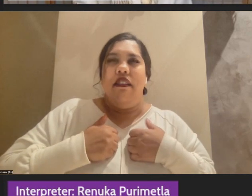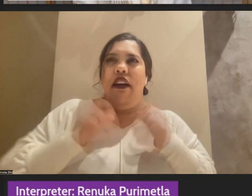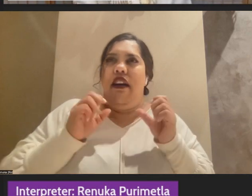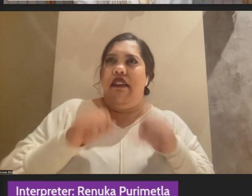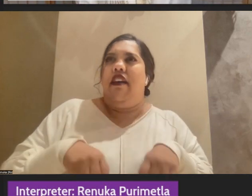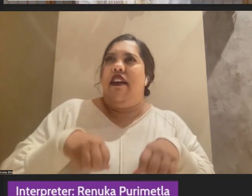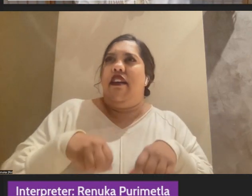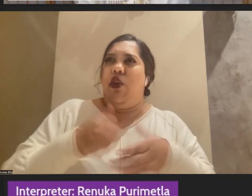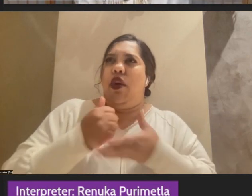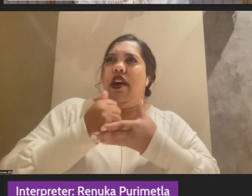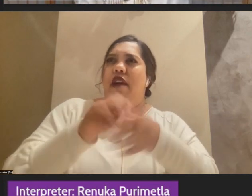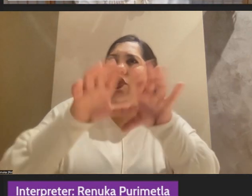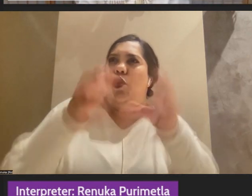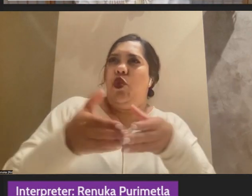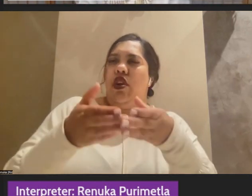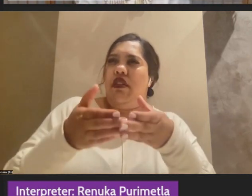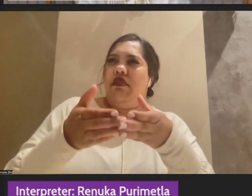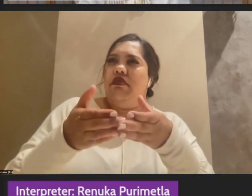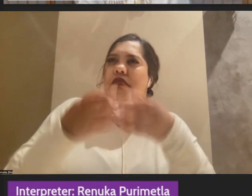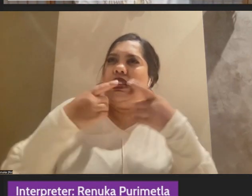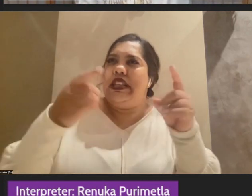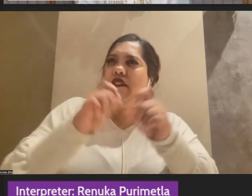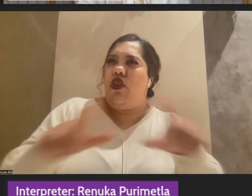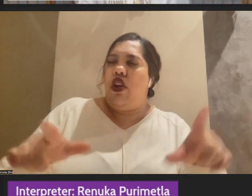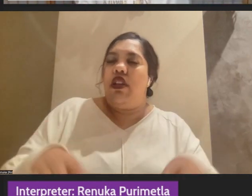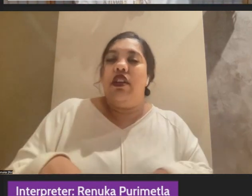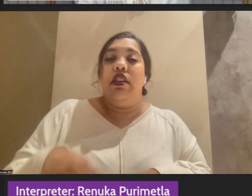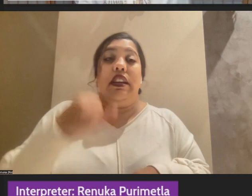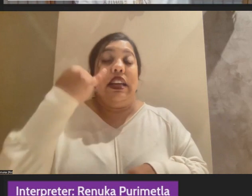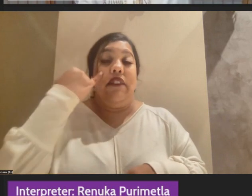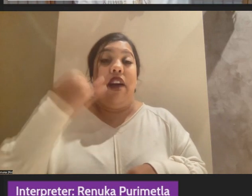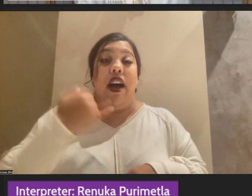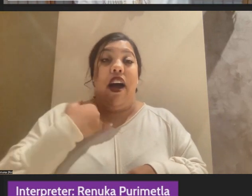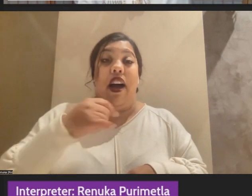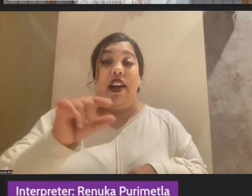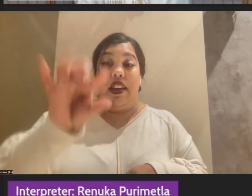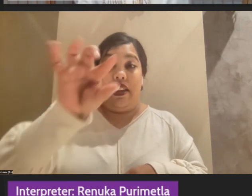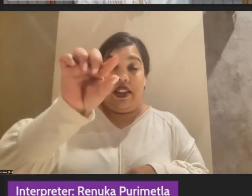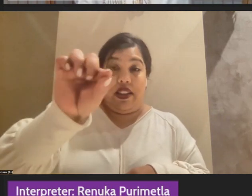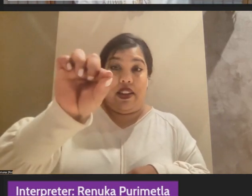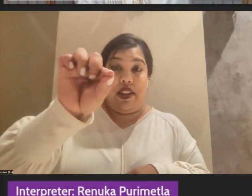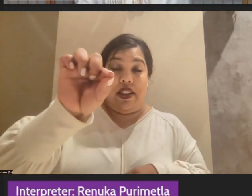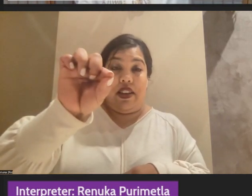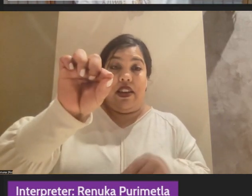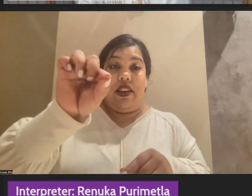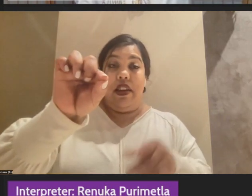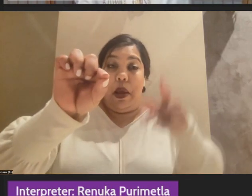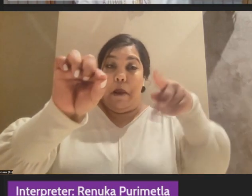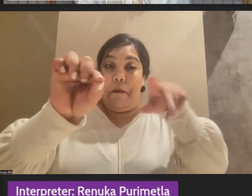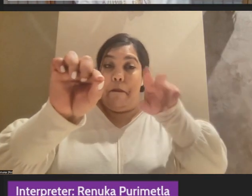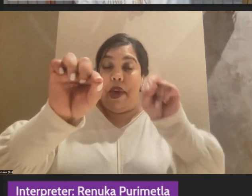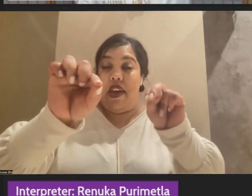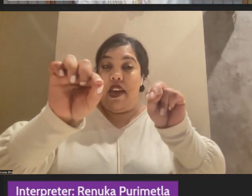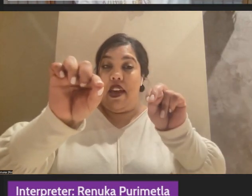If I hold this ink pen and open my fingers, is it simply a possibility